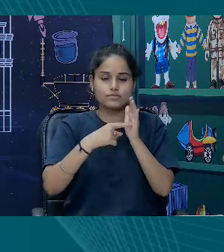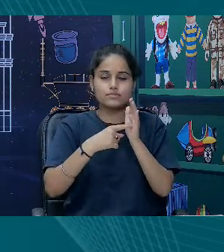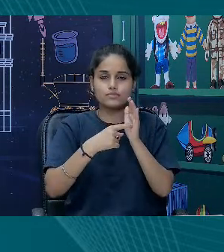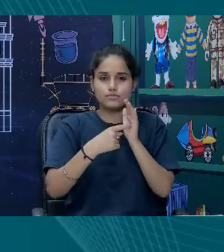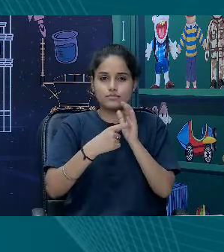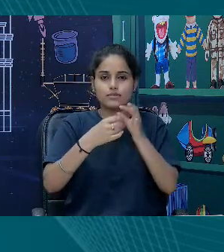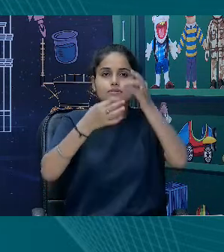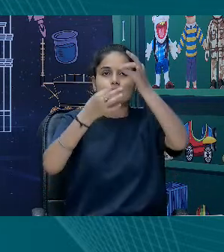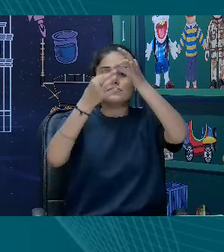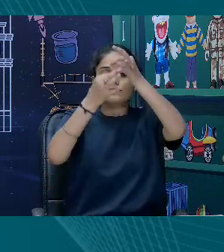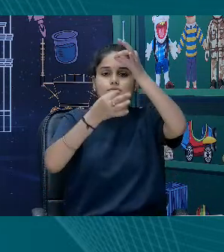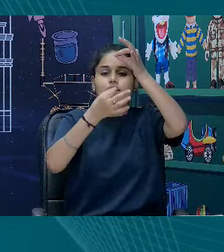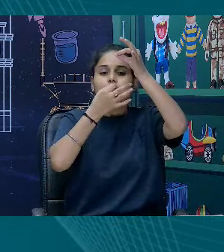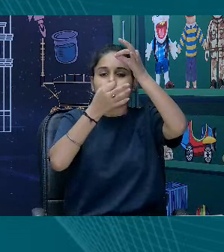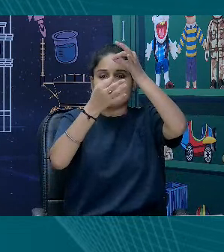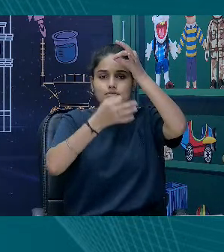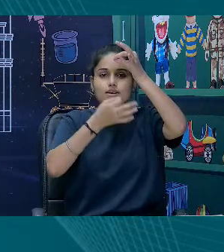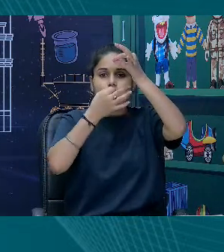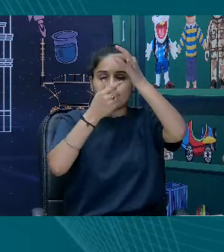G-R-A-P-E-S, grapes.